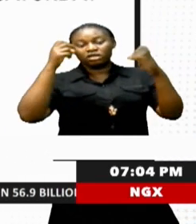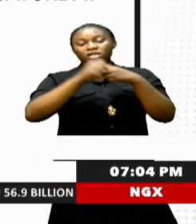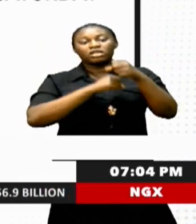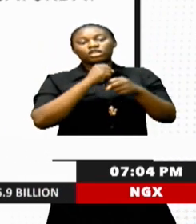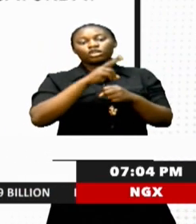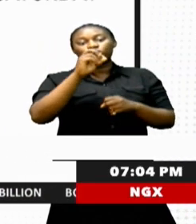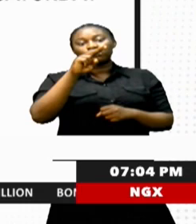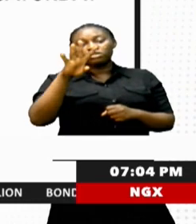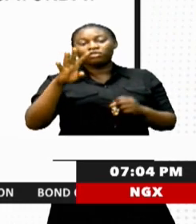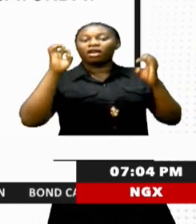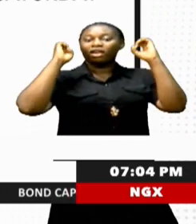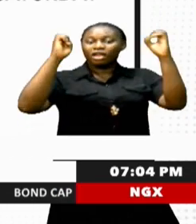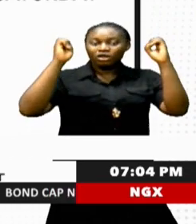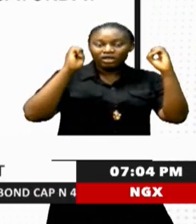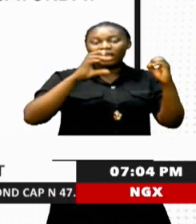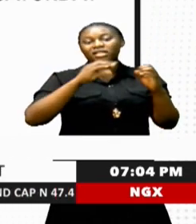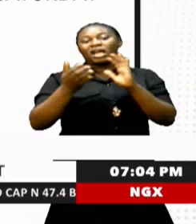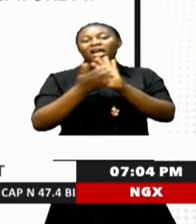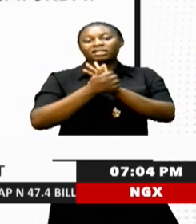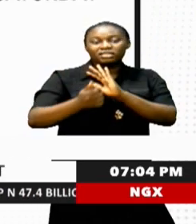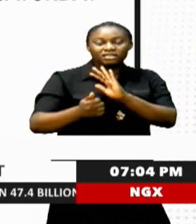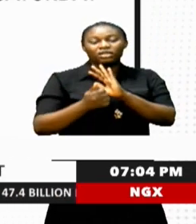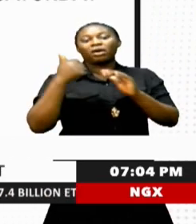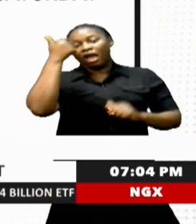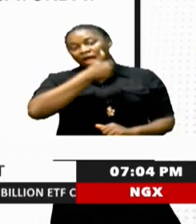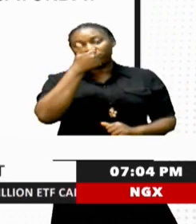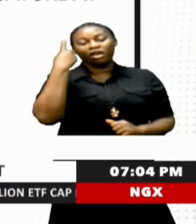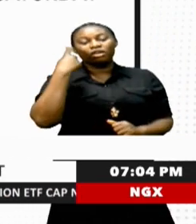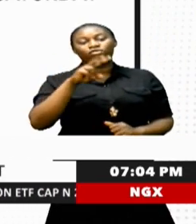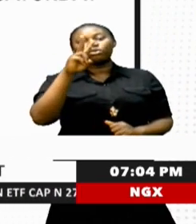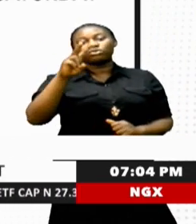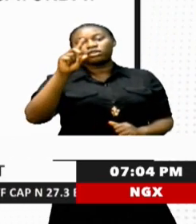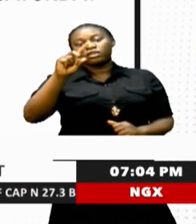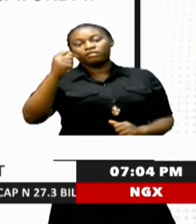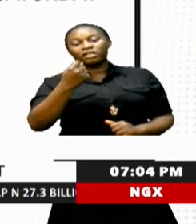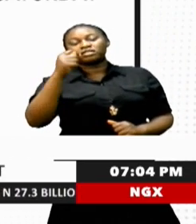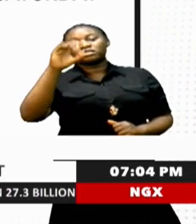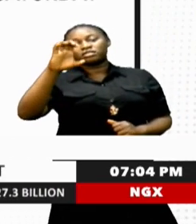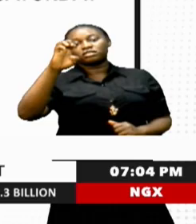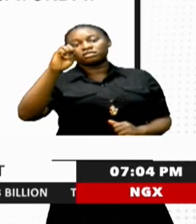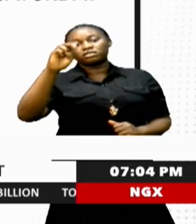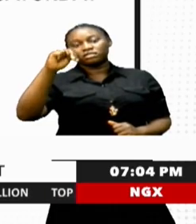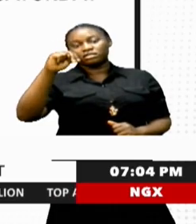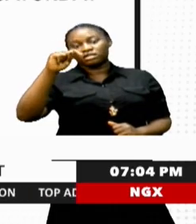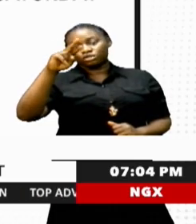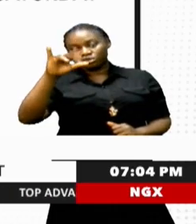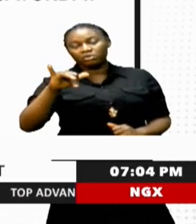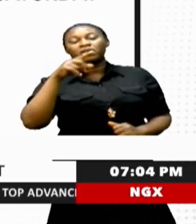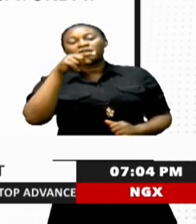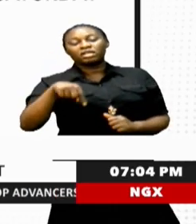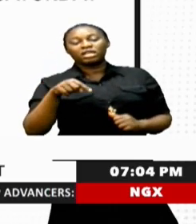2024, Educate and Skill Africa for the 21st Century. The media coordination meeting